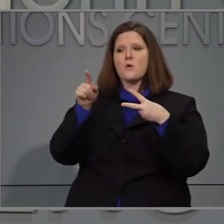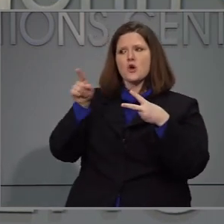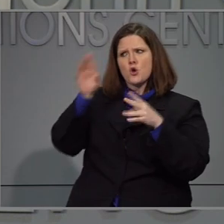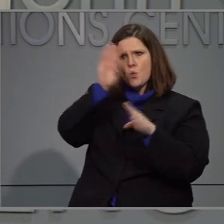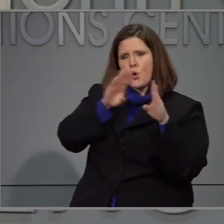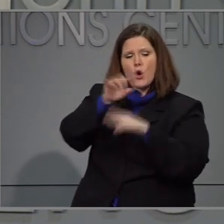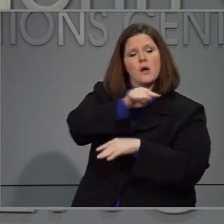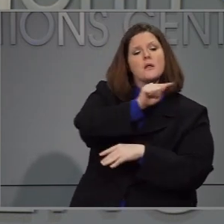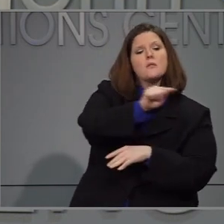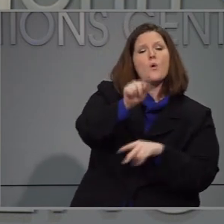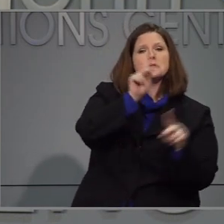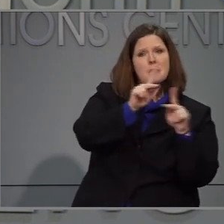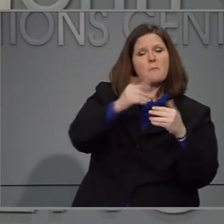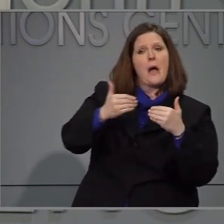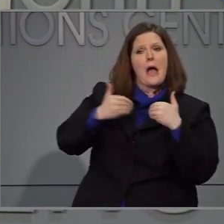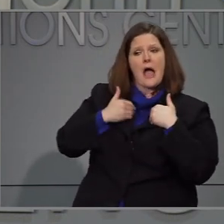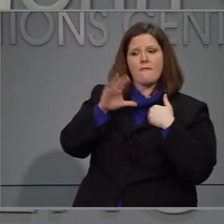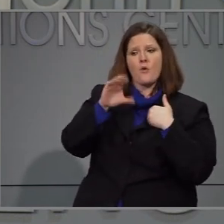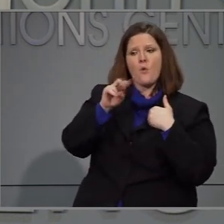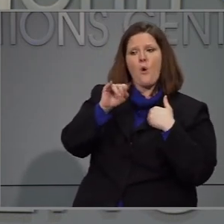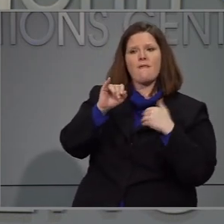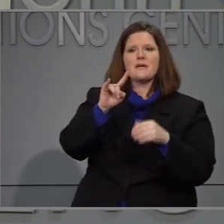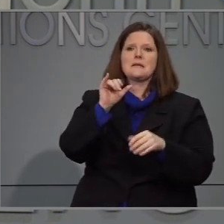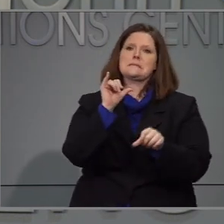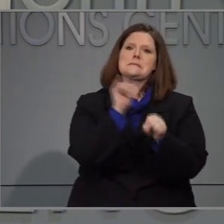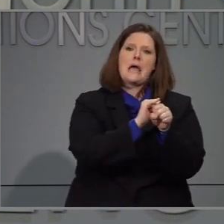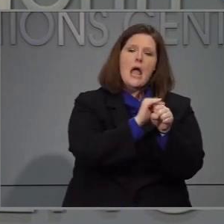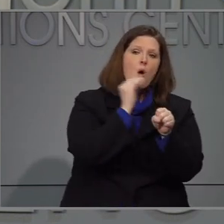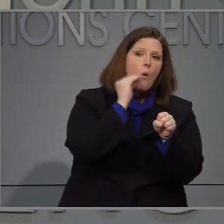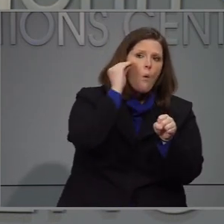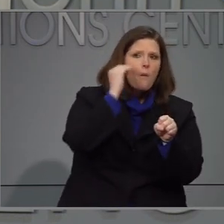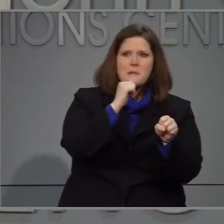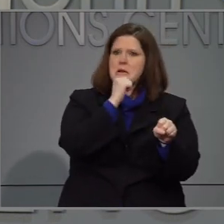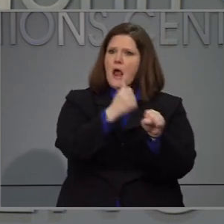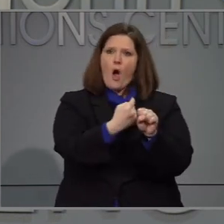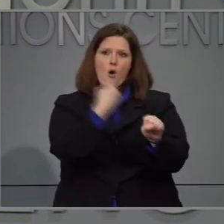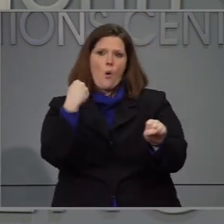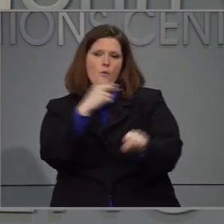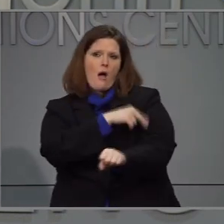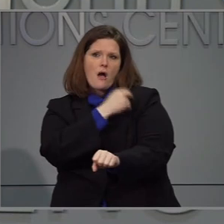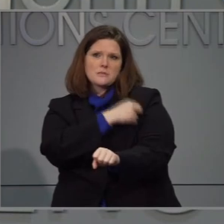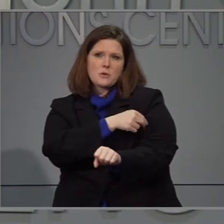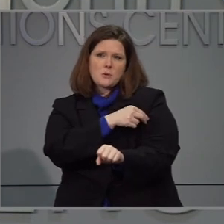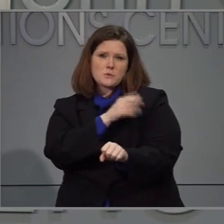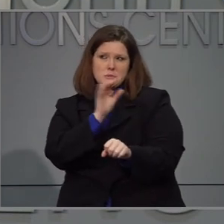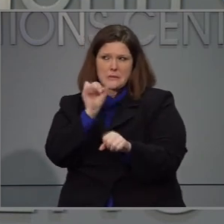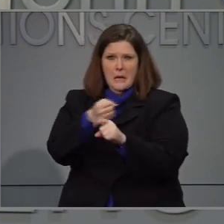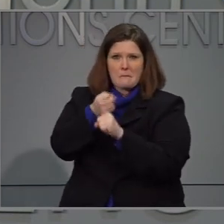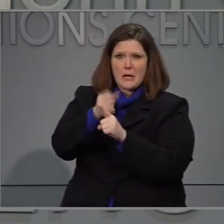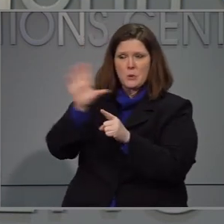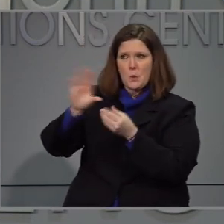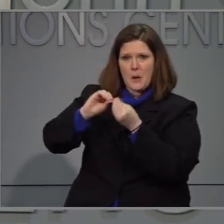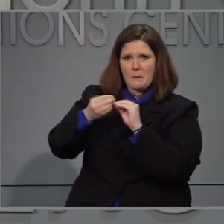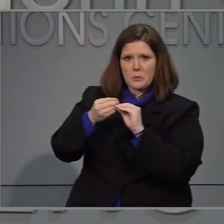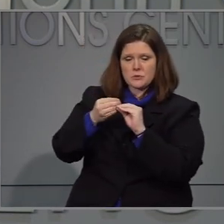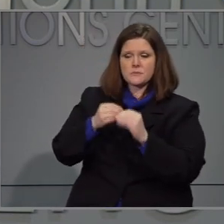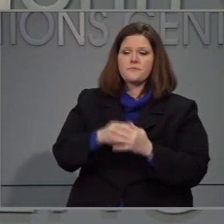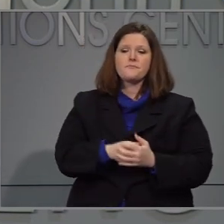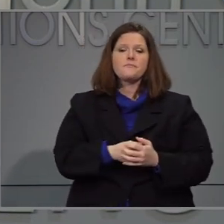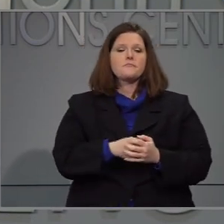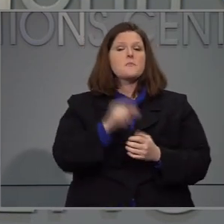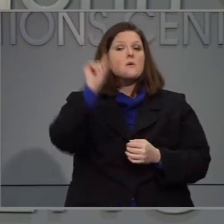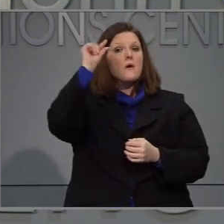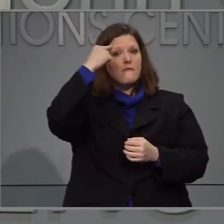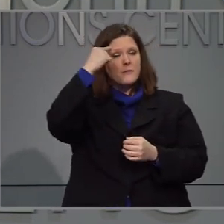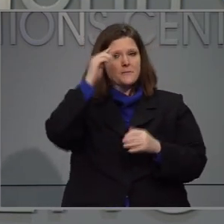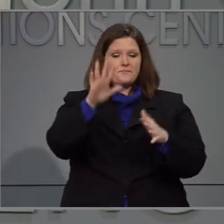have COVID-19, and that might be affecting some of the numbers you're seeing on the graphs? Those numbers are the total number of